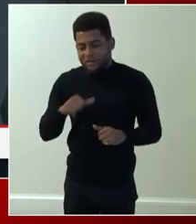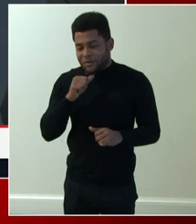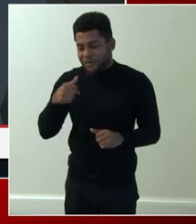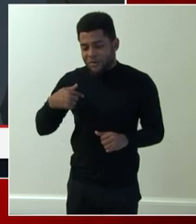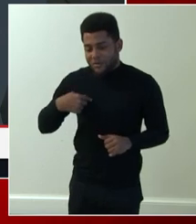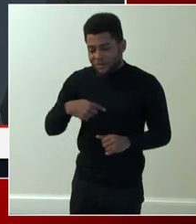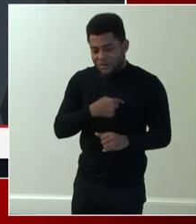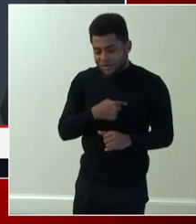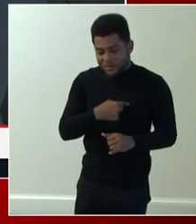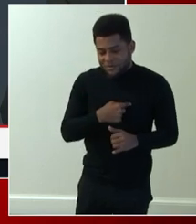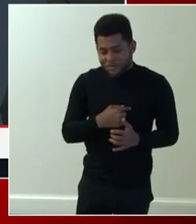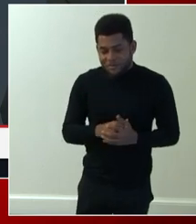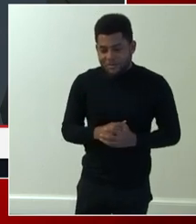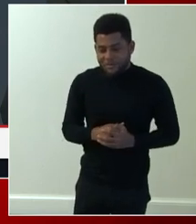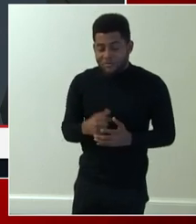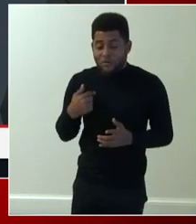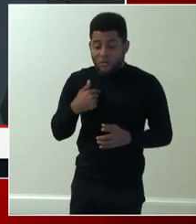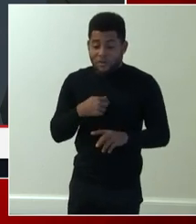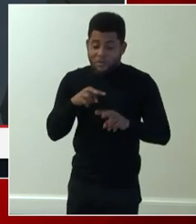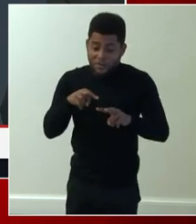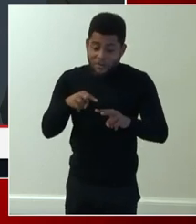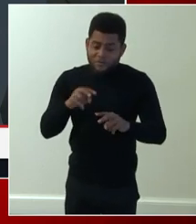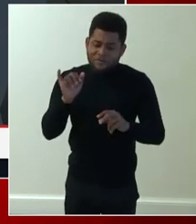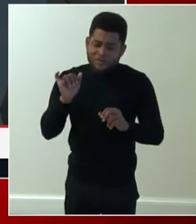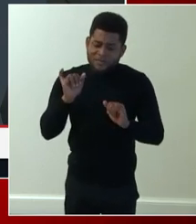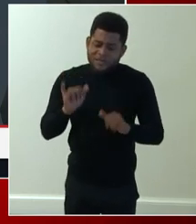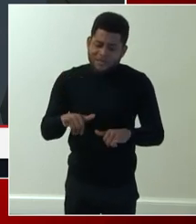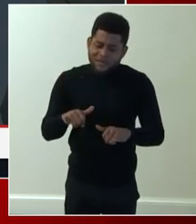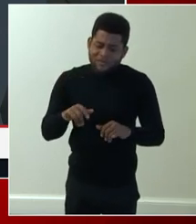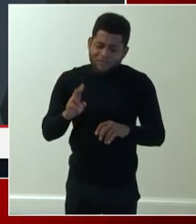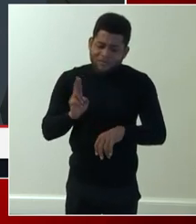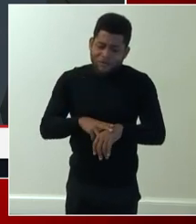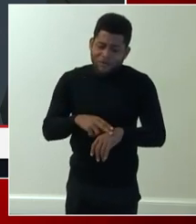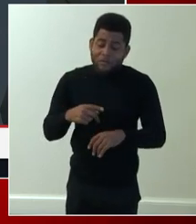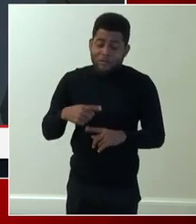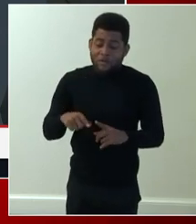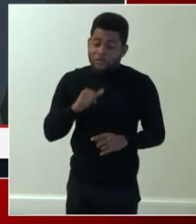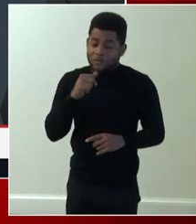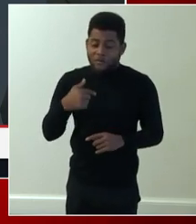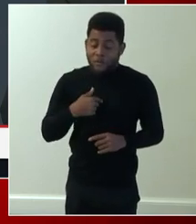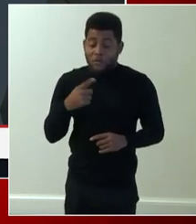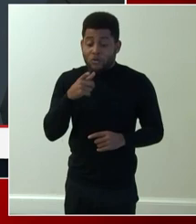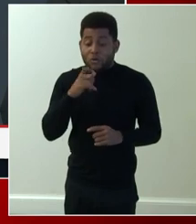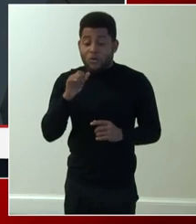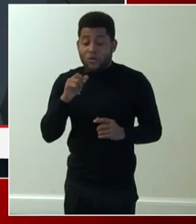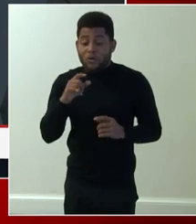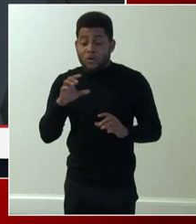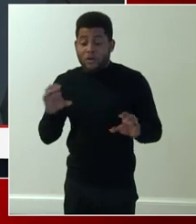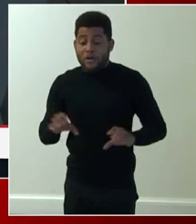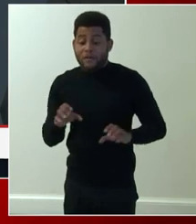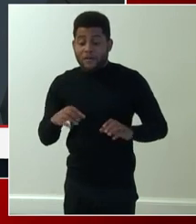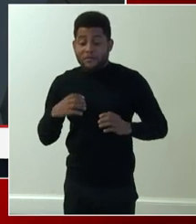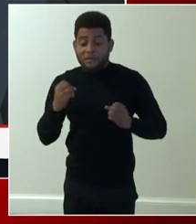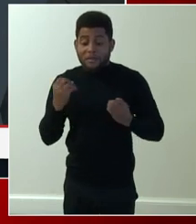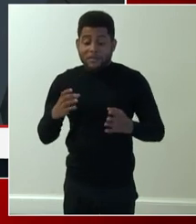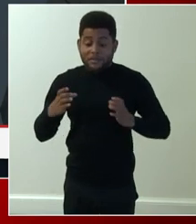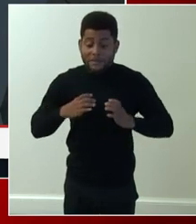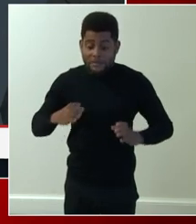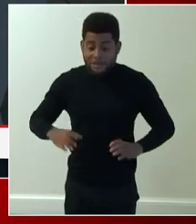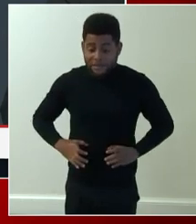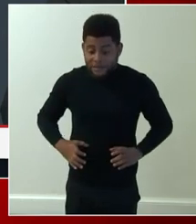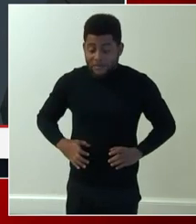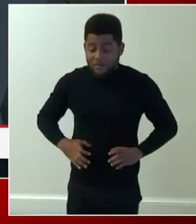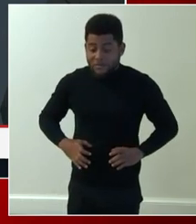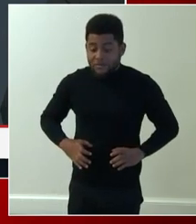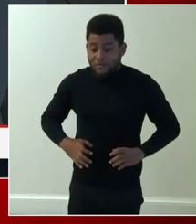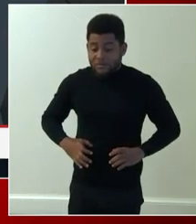around the world called Kronos. One of the clients of their many, many clients is Fire EMS. Another is actually